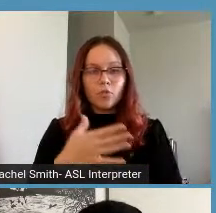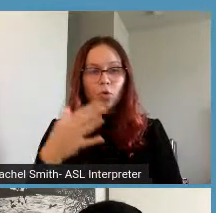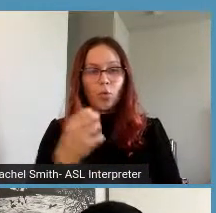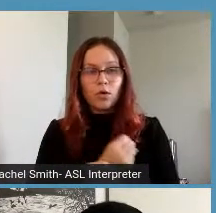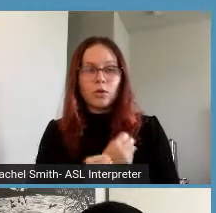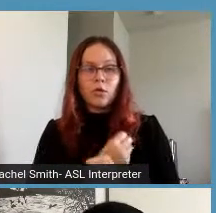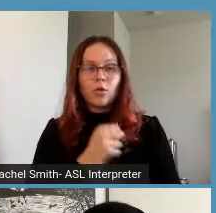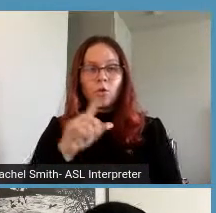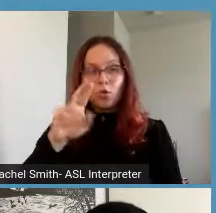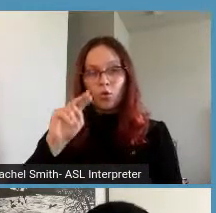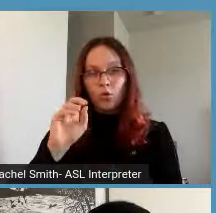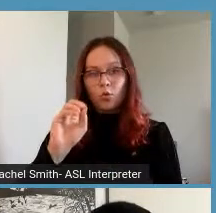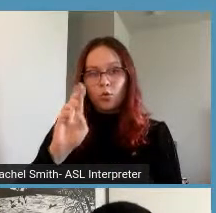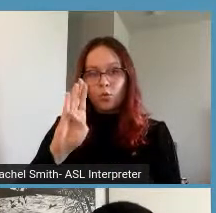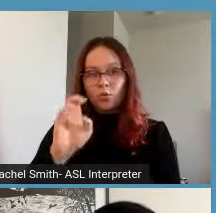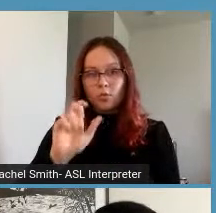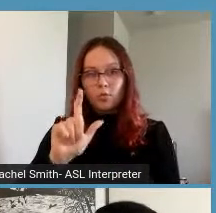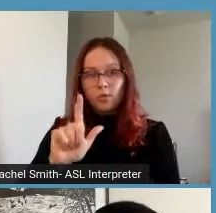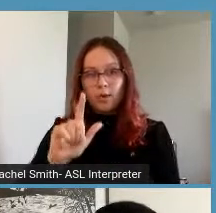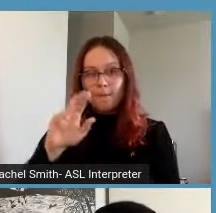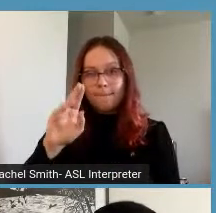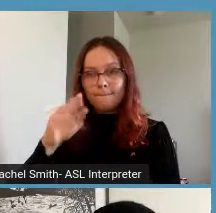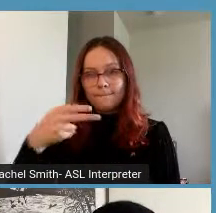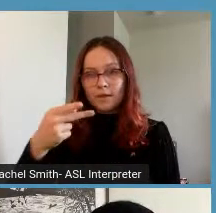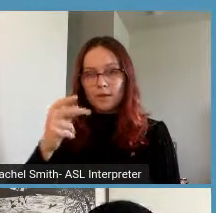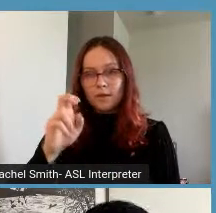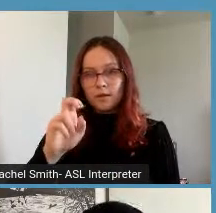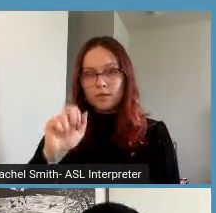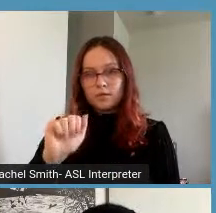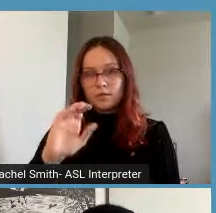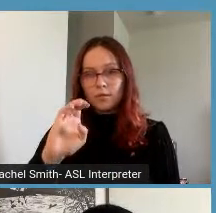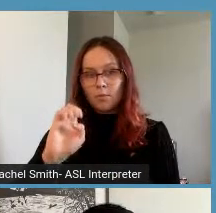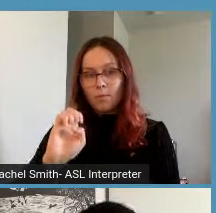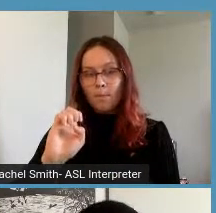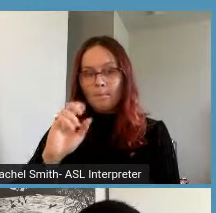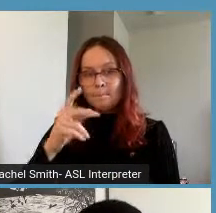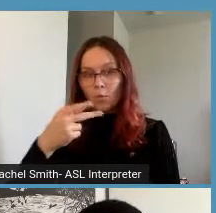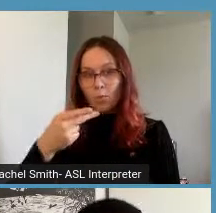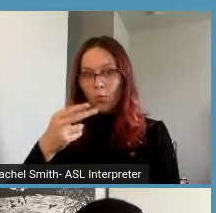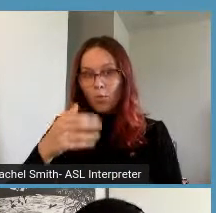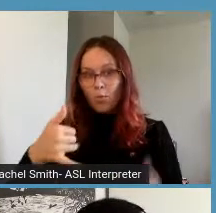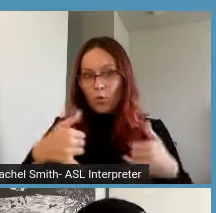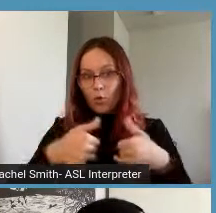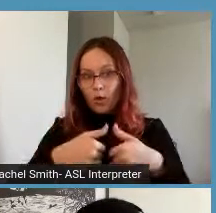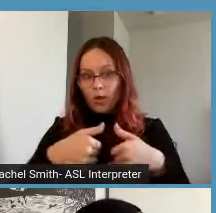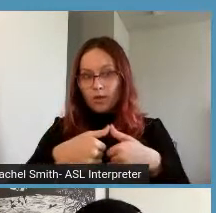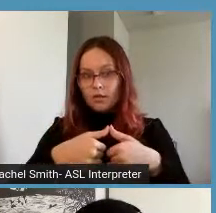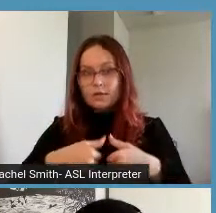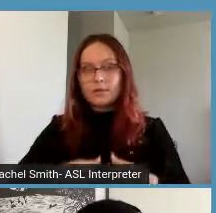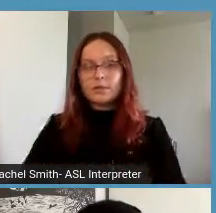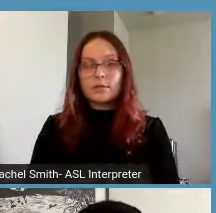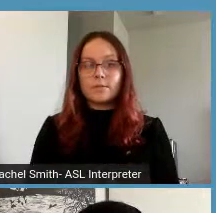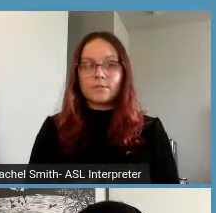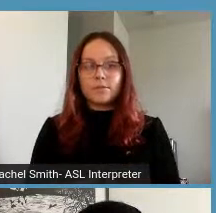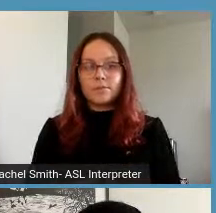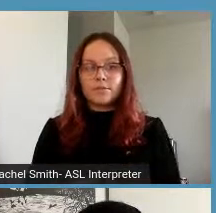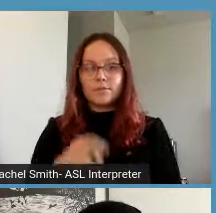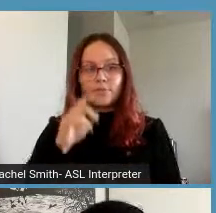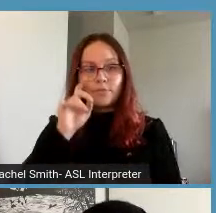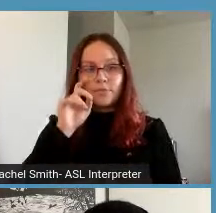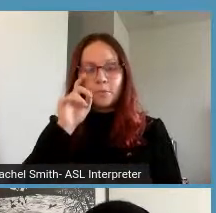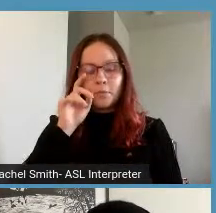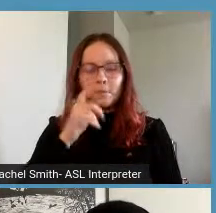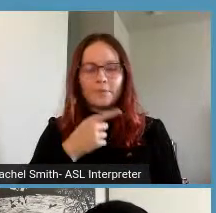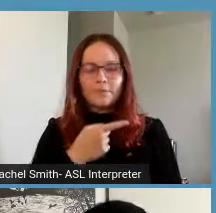1931. And other social reformers at Whole House were doing what Jane Addams called socializing democracy.